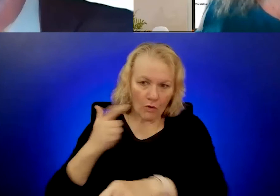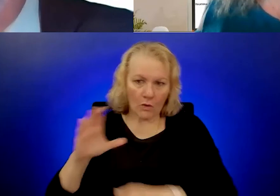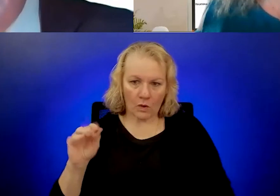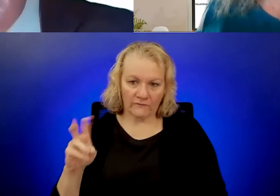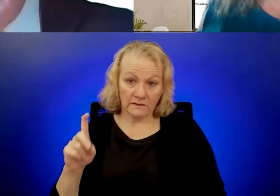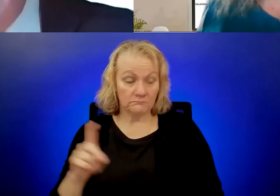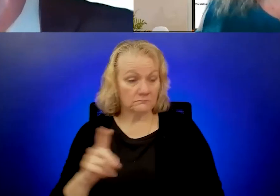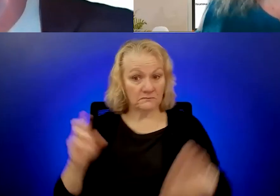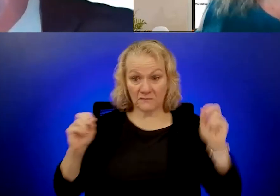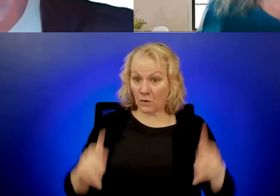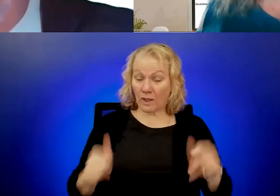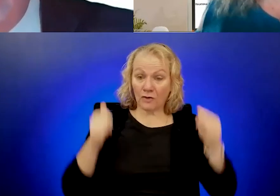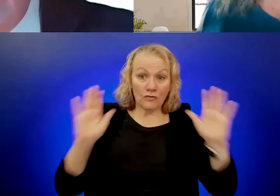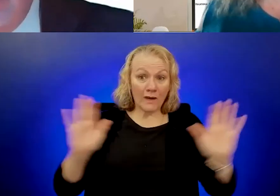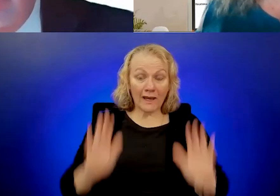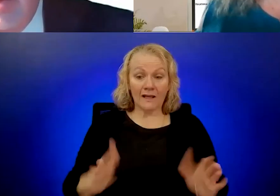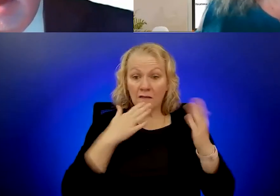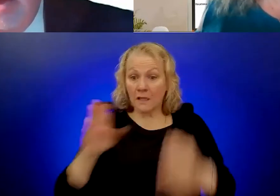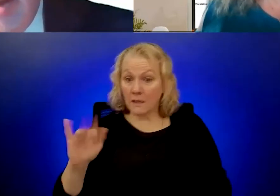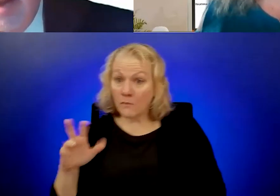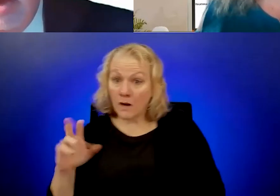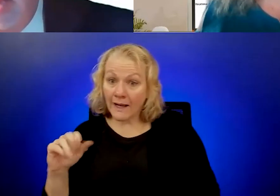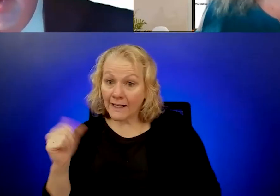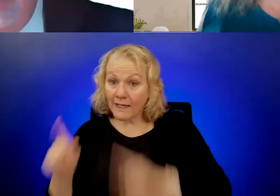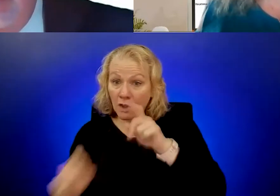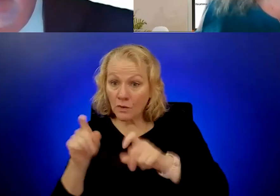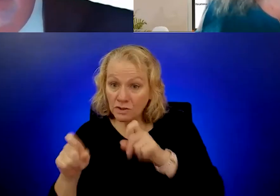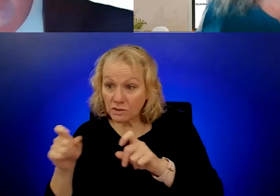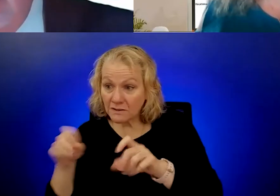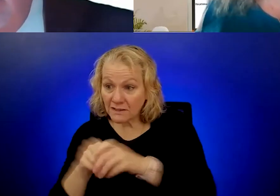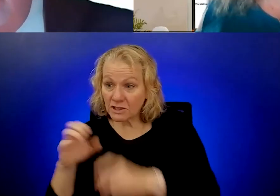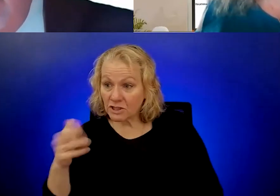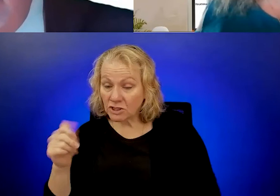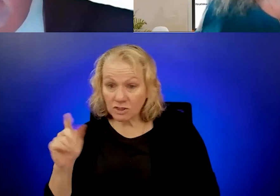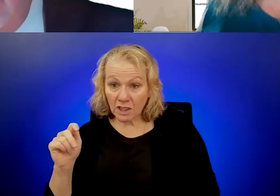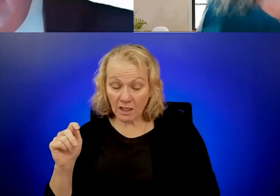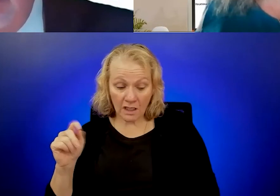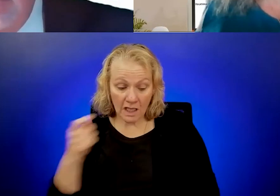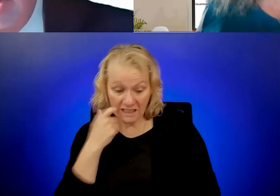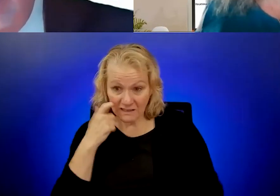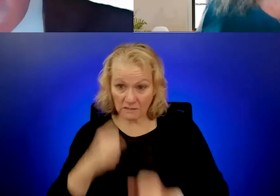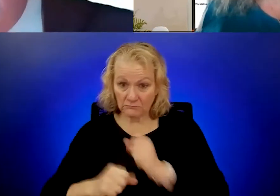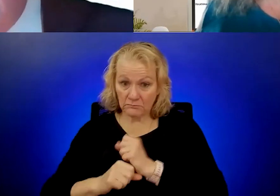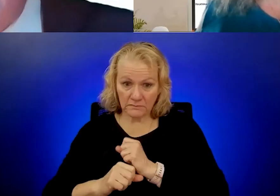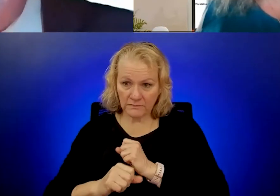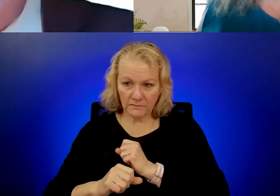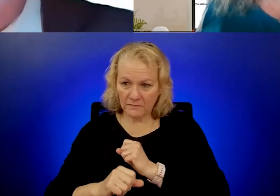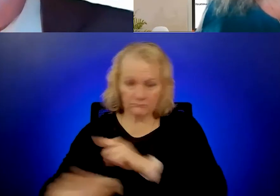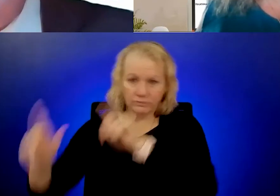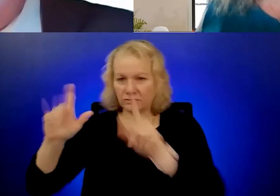great. Excellent. Brian, do we have any questions there in chat? I just brought up the flyer here and it's not letting me see chat